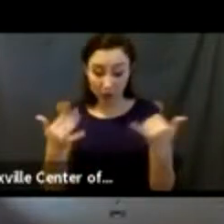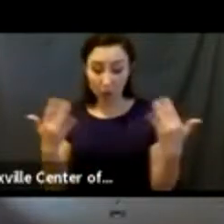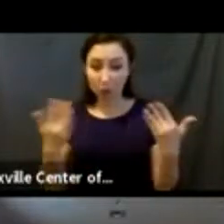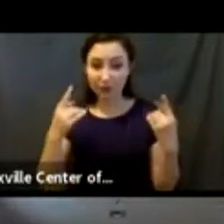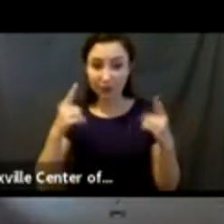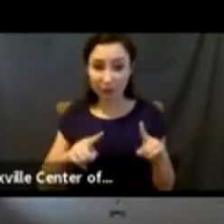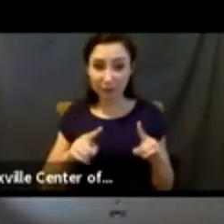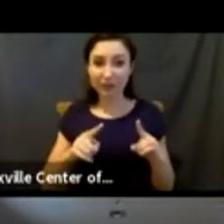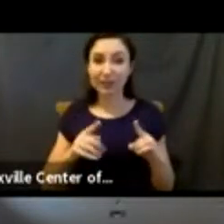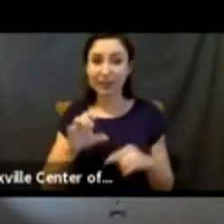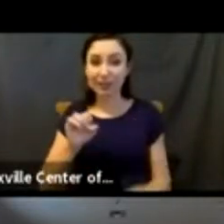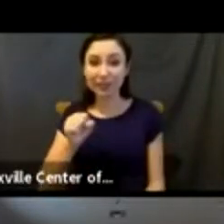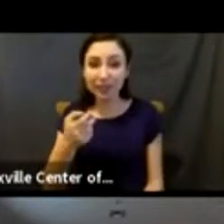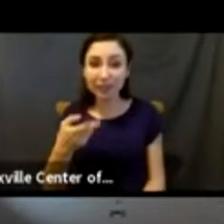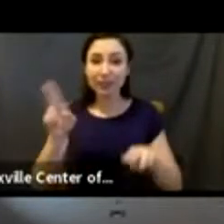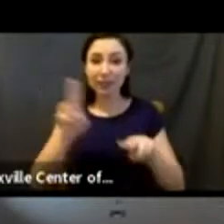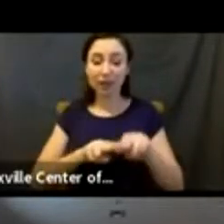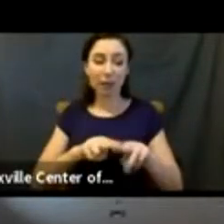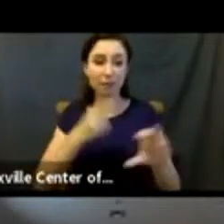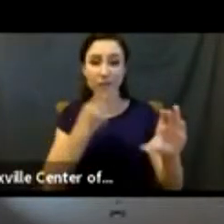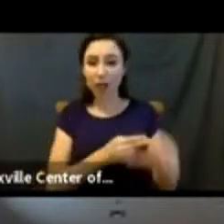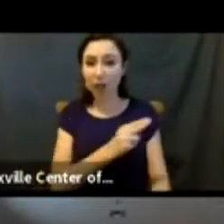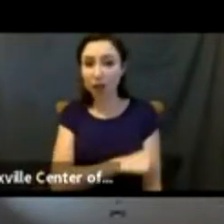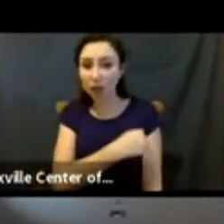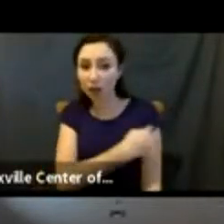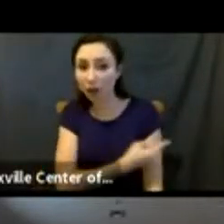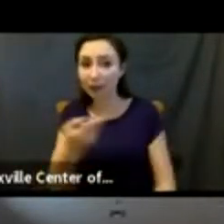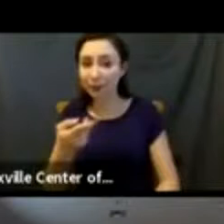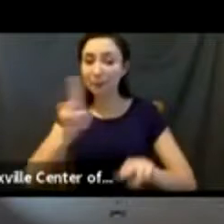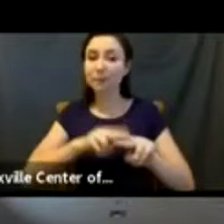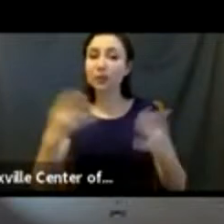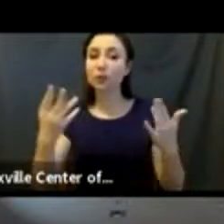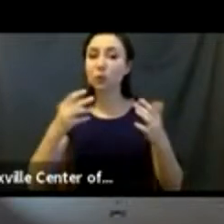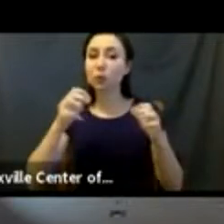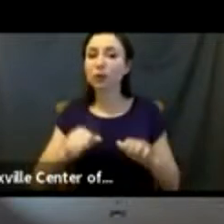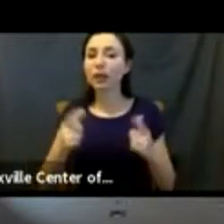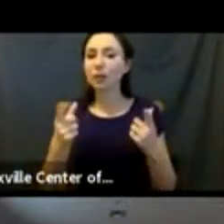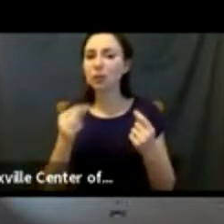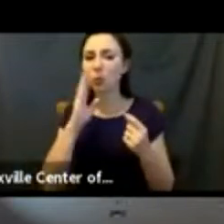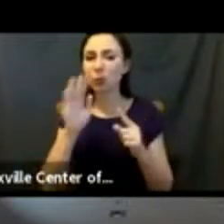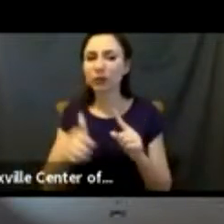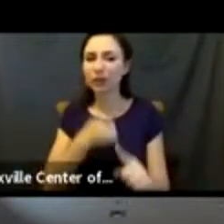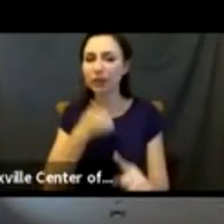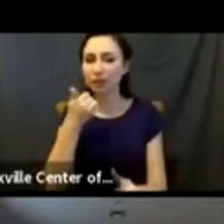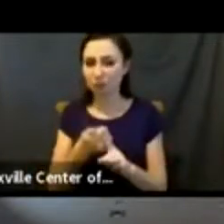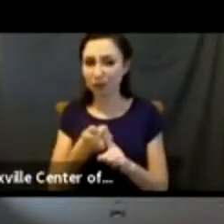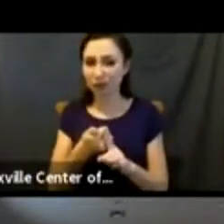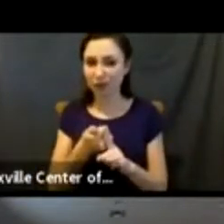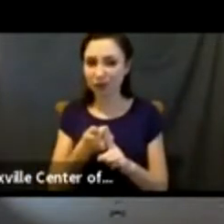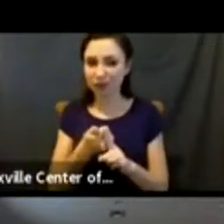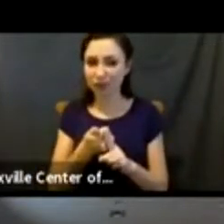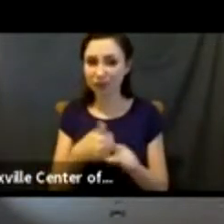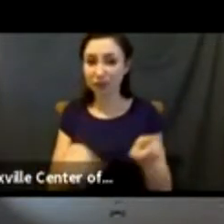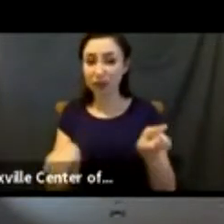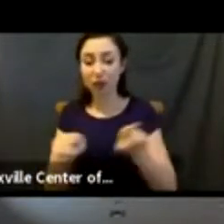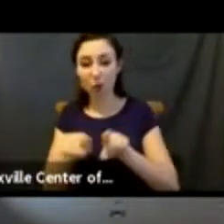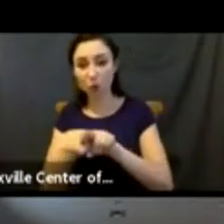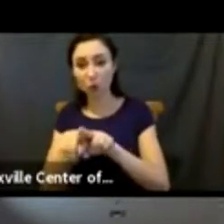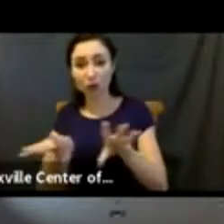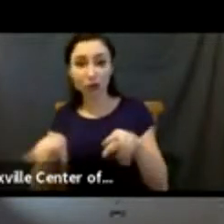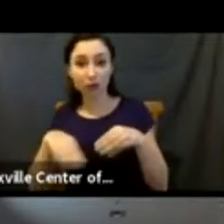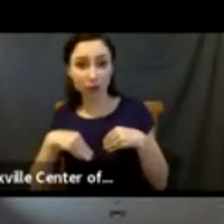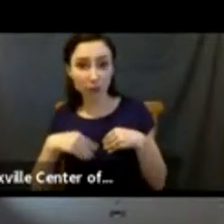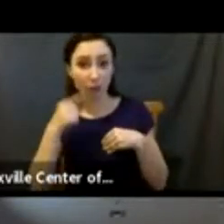up. What can we do that might impact those that's also palatable to